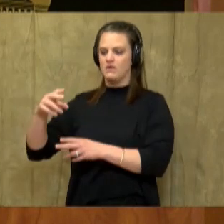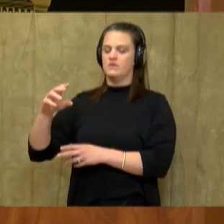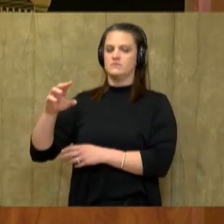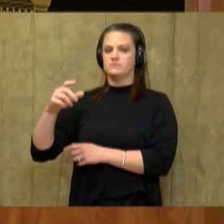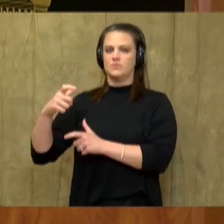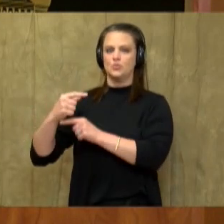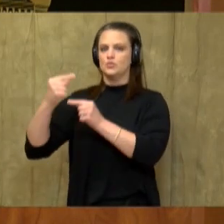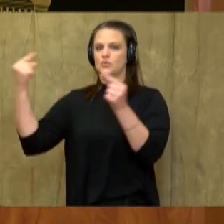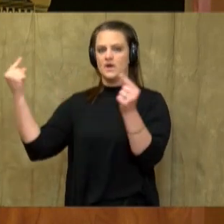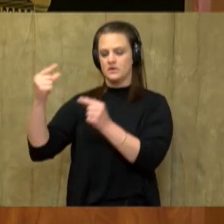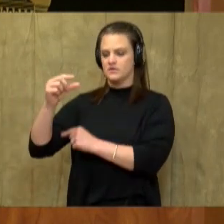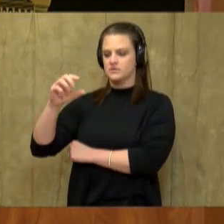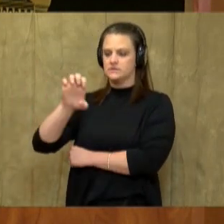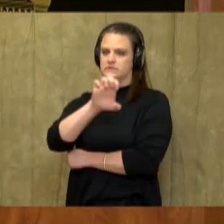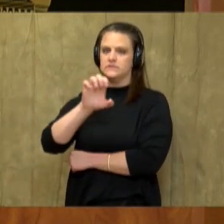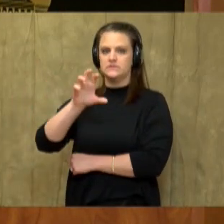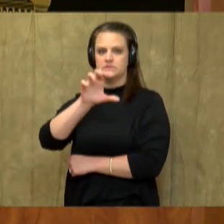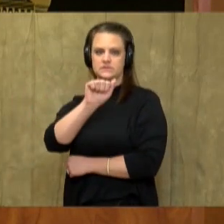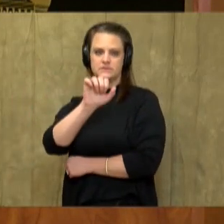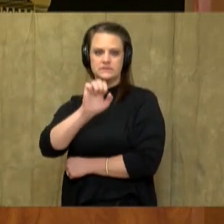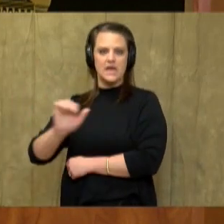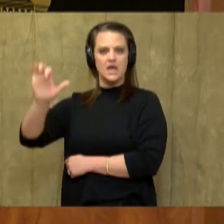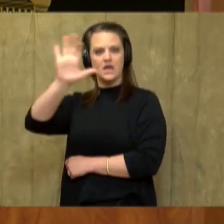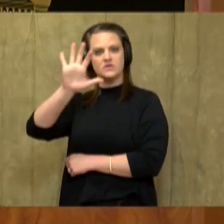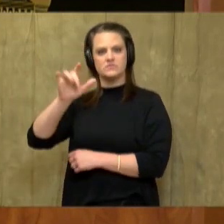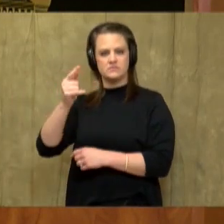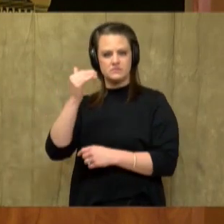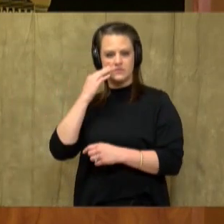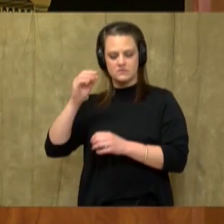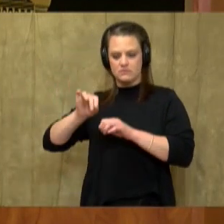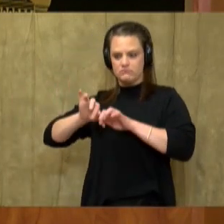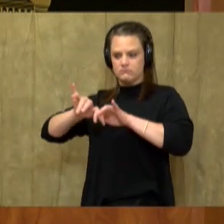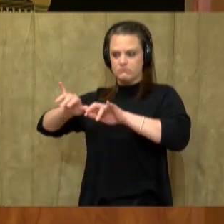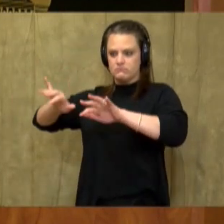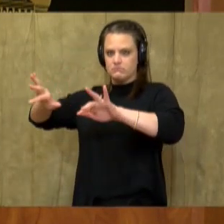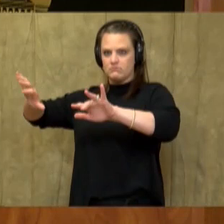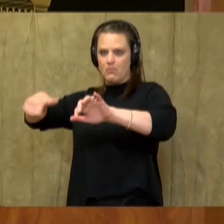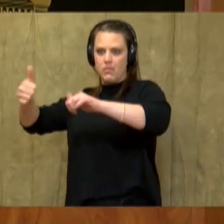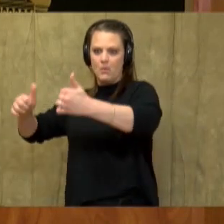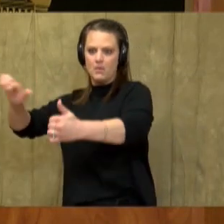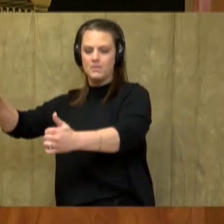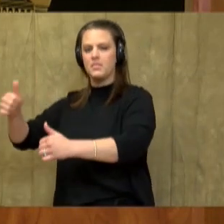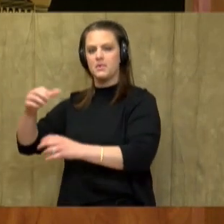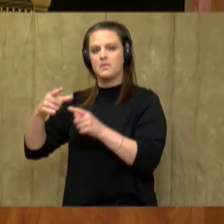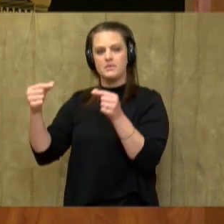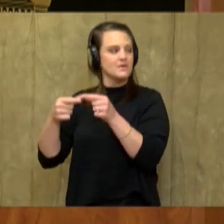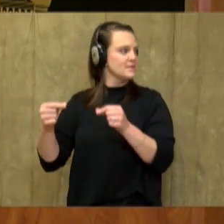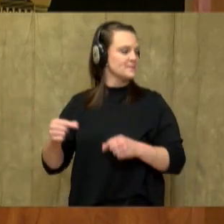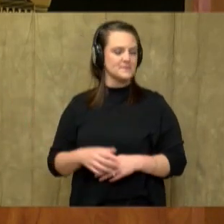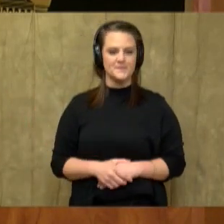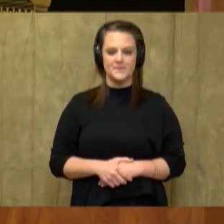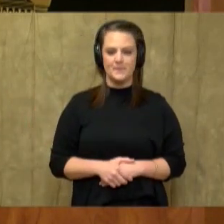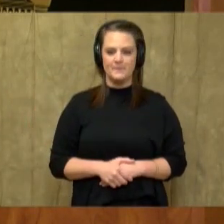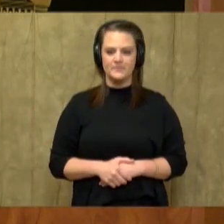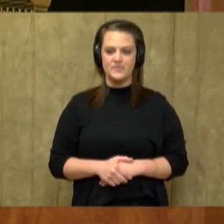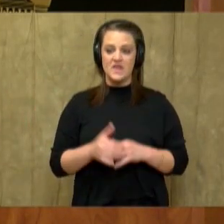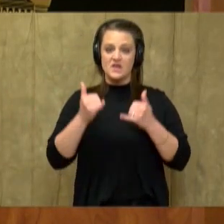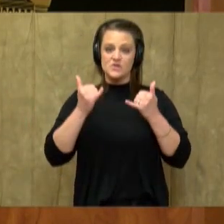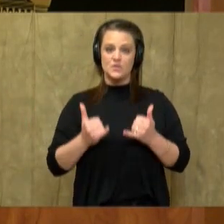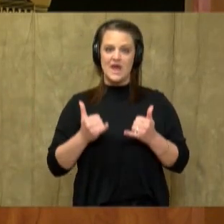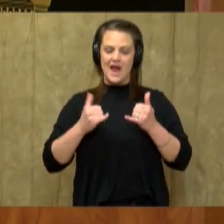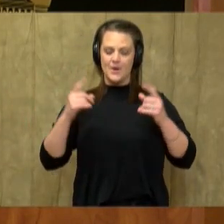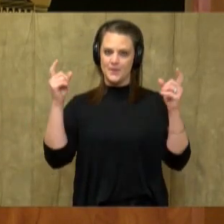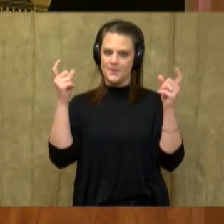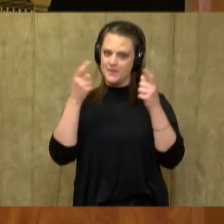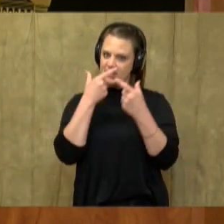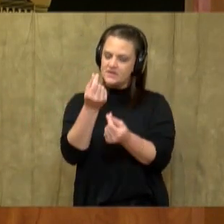It's a mouthful, but it just explains that the Japanese were expanding everywhere. Now, after World War II, this is where all of this gets